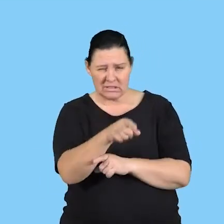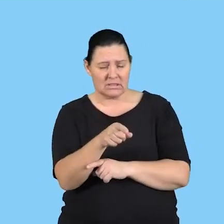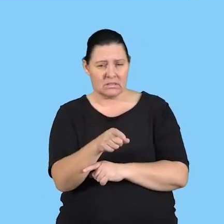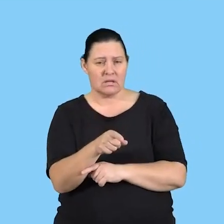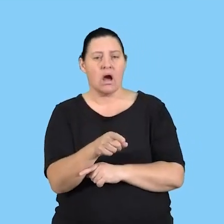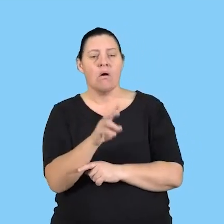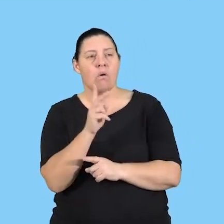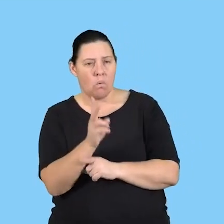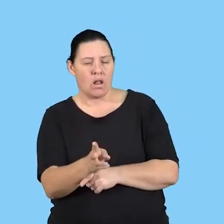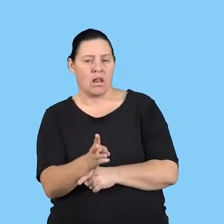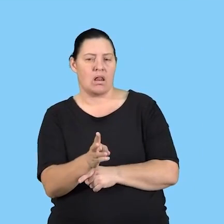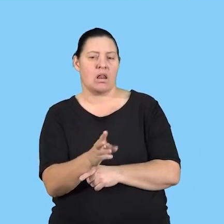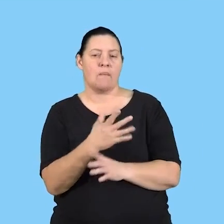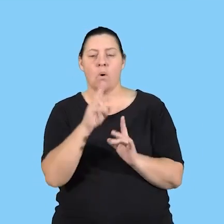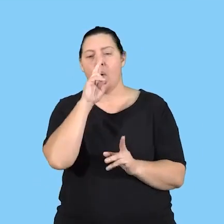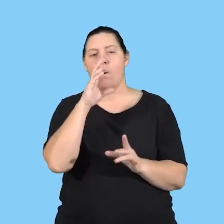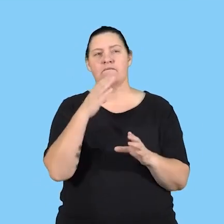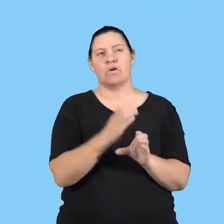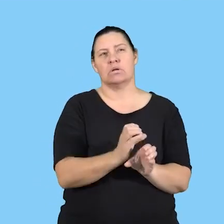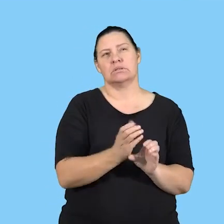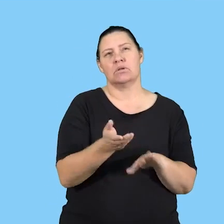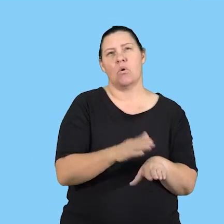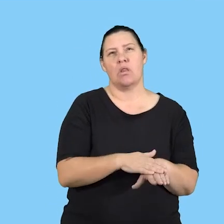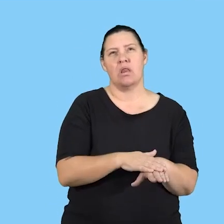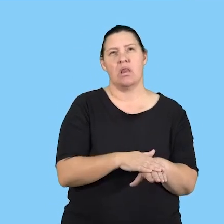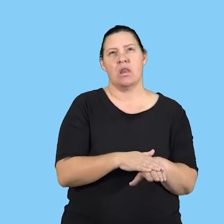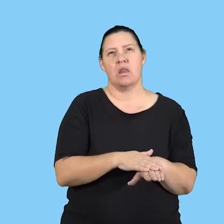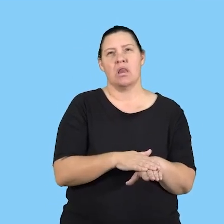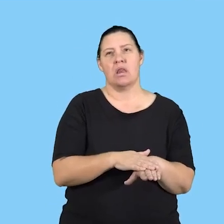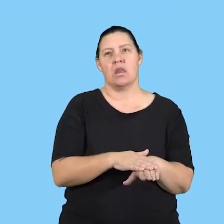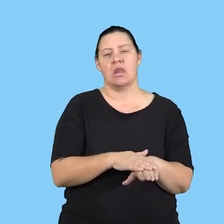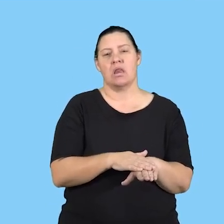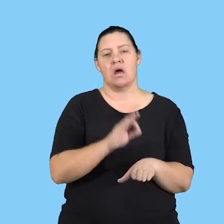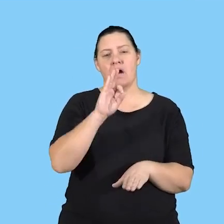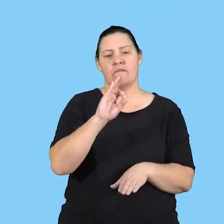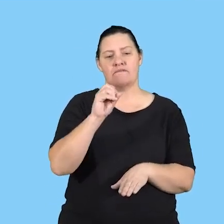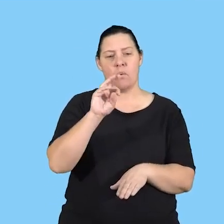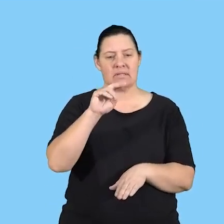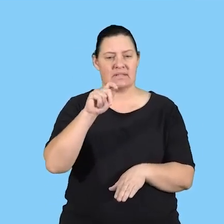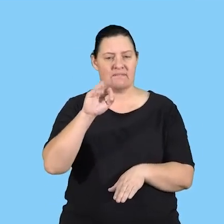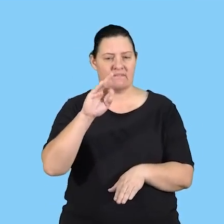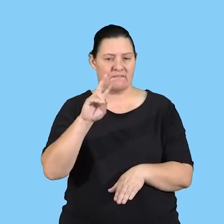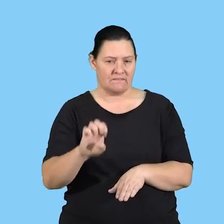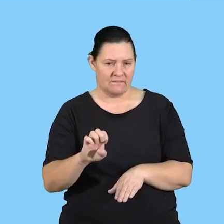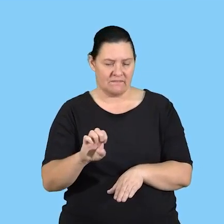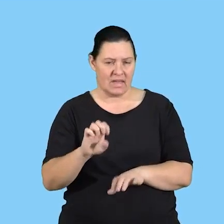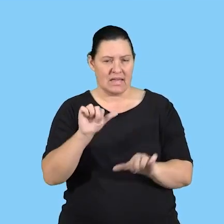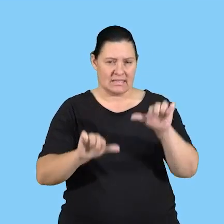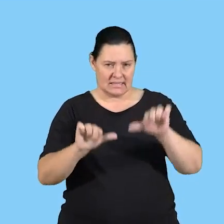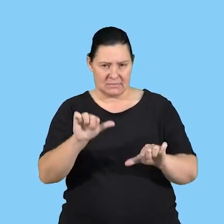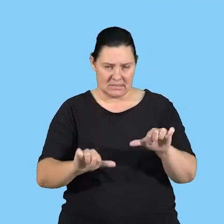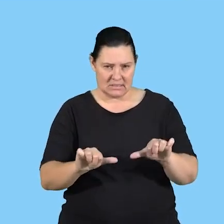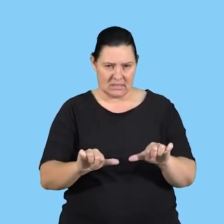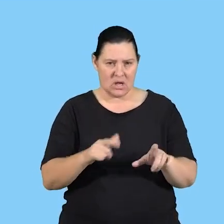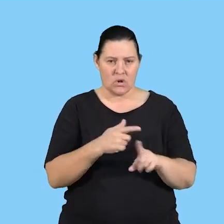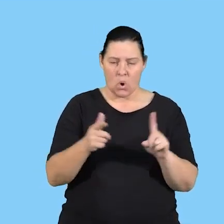beyond, there will also be a focus on formative assessment as